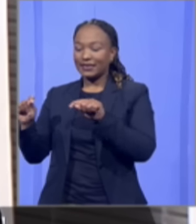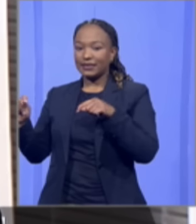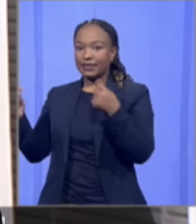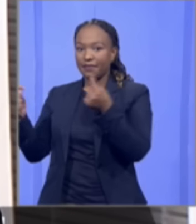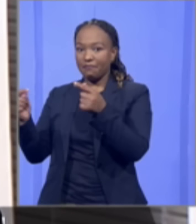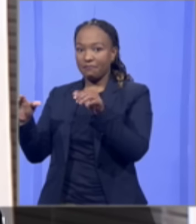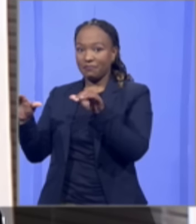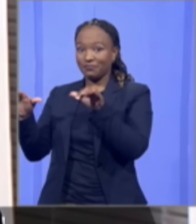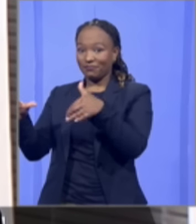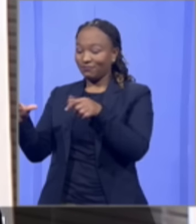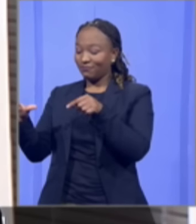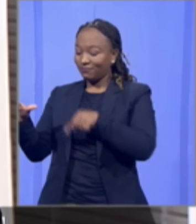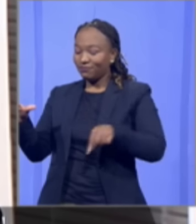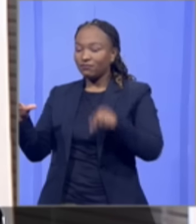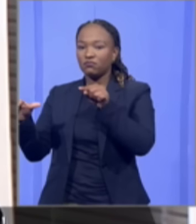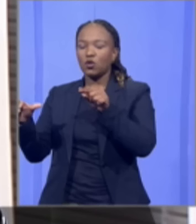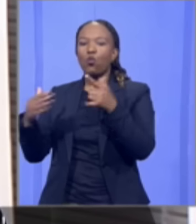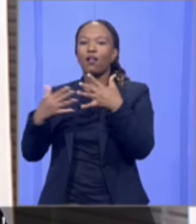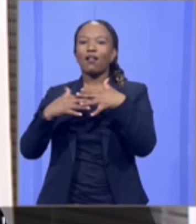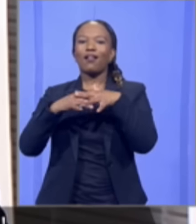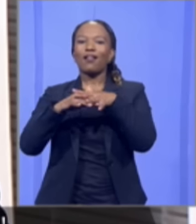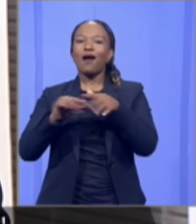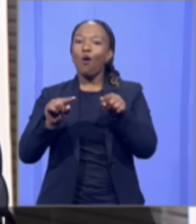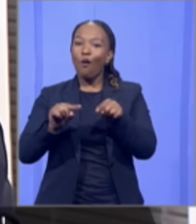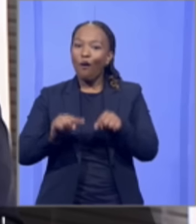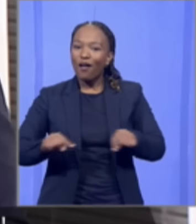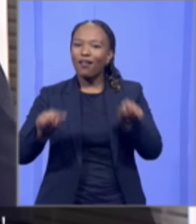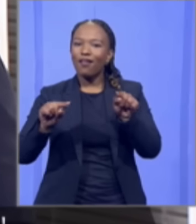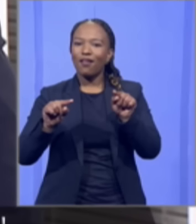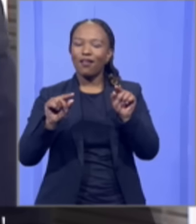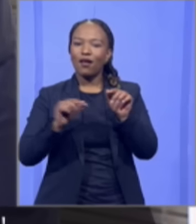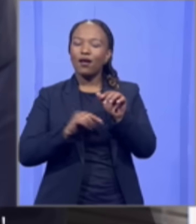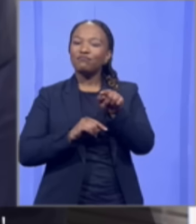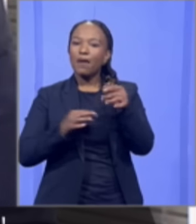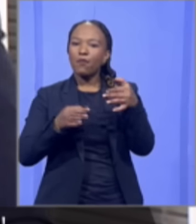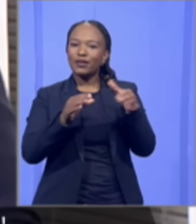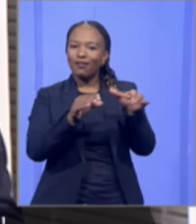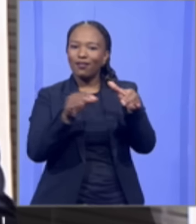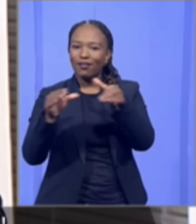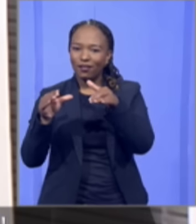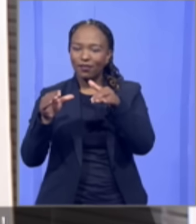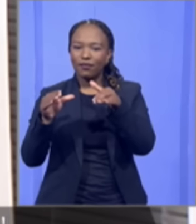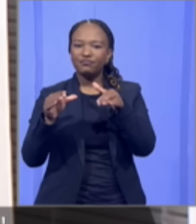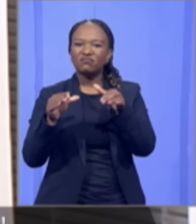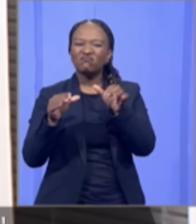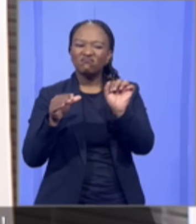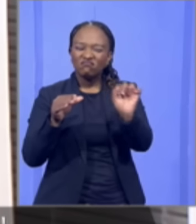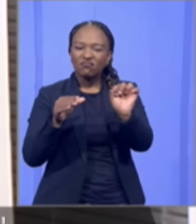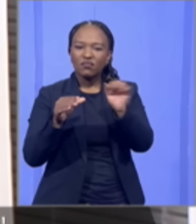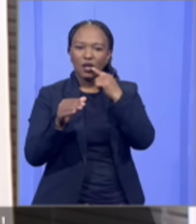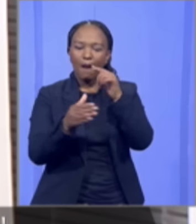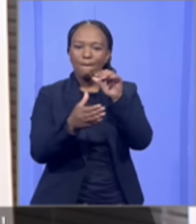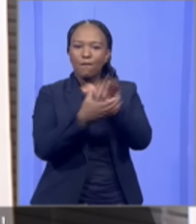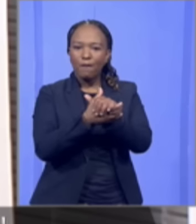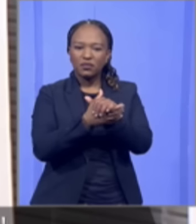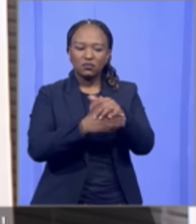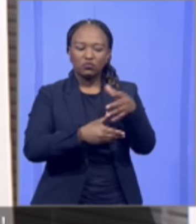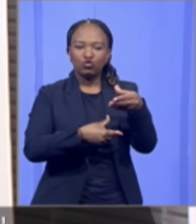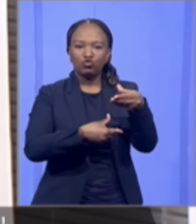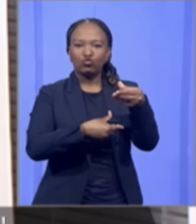manifestos of our different parties so that we can develop a shared vision for Gauteng, a shared vision of